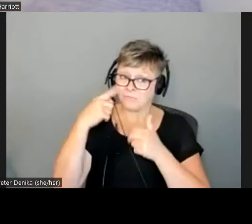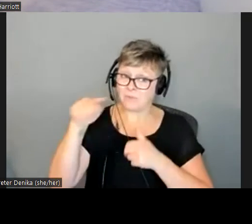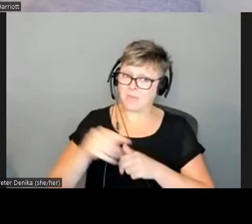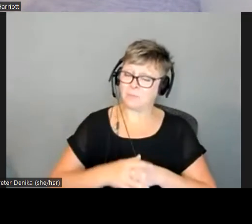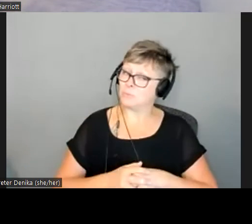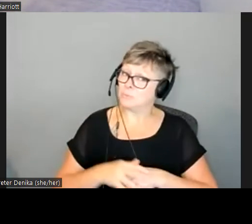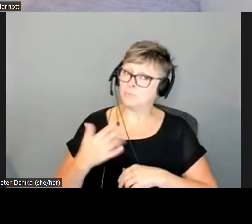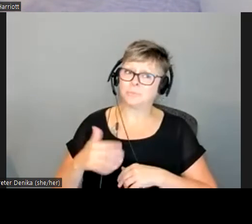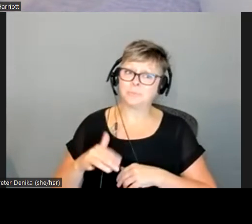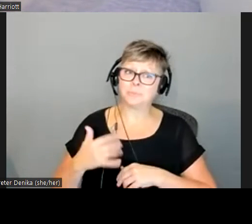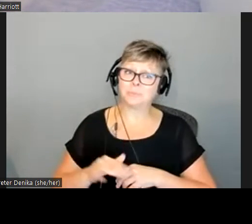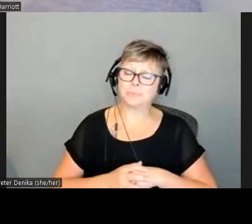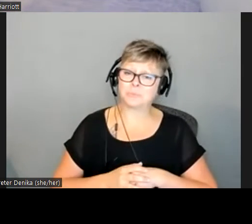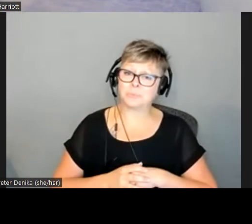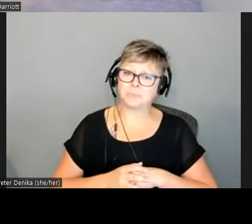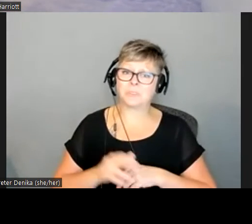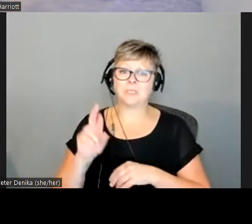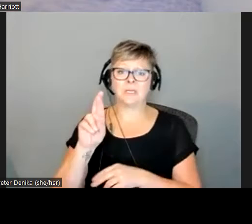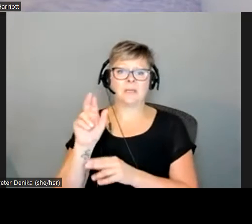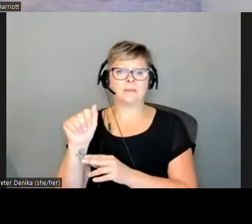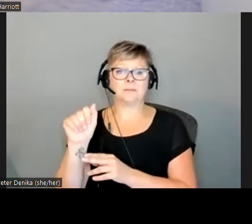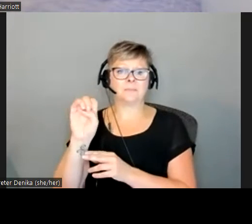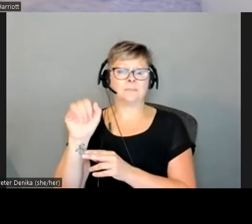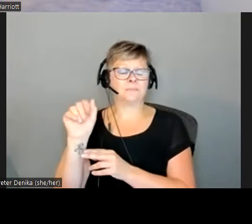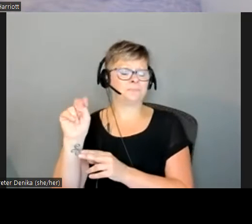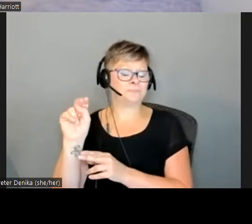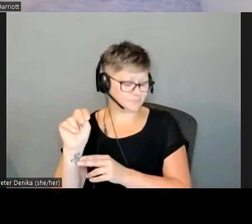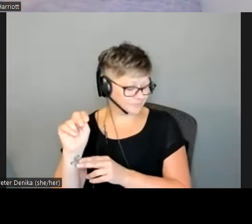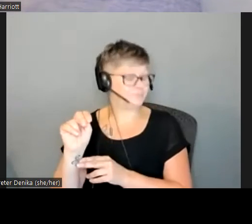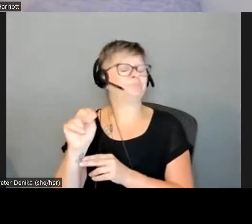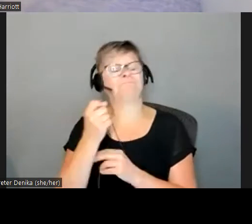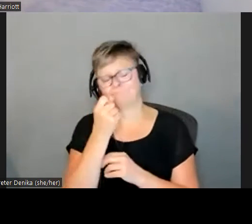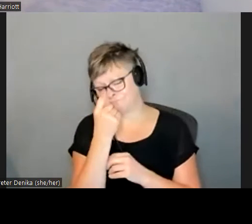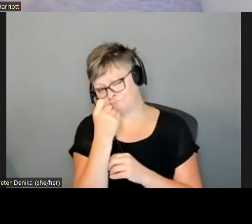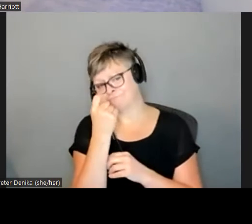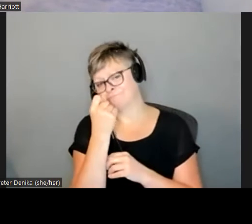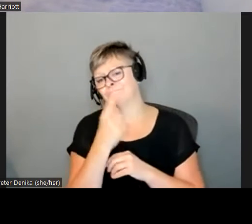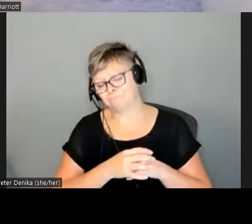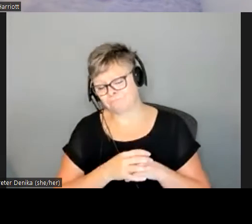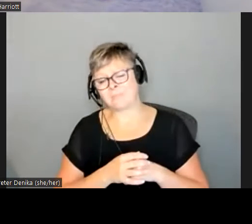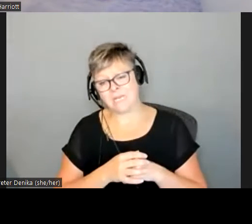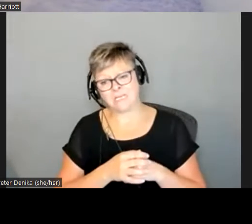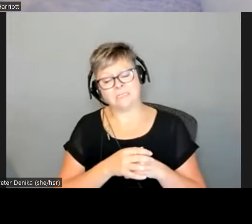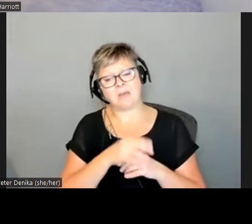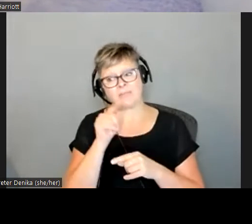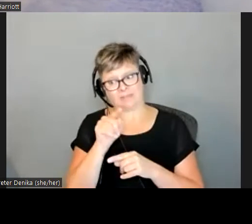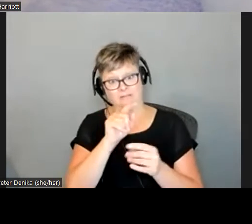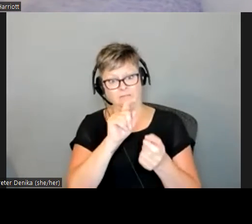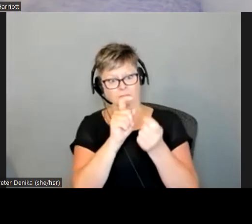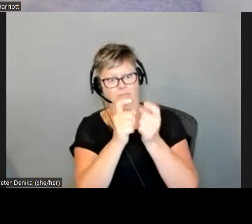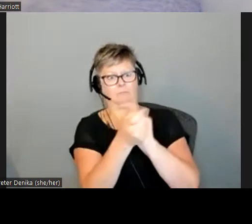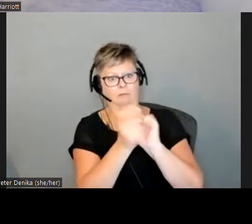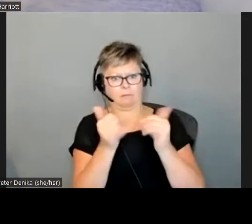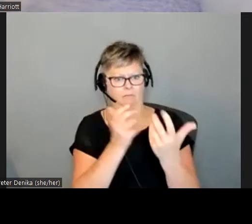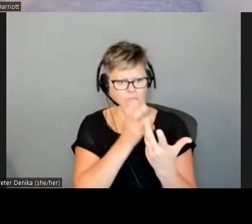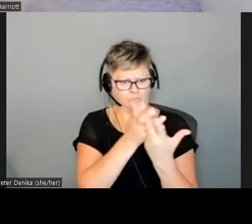Yeah, I mean, those changes, I think everyone's sort of, trying to understand and adapt and try to figure out the best way to